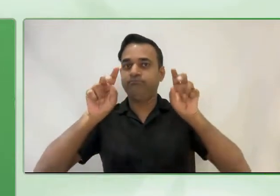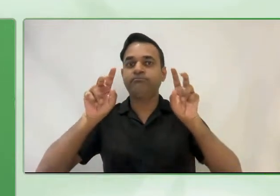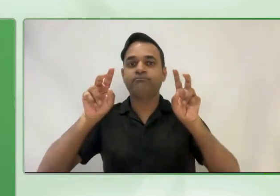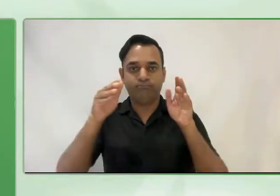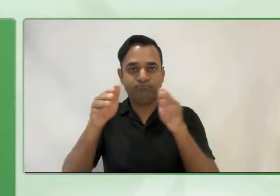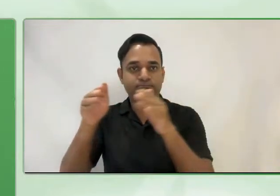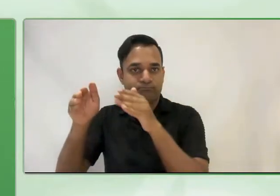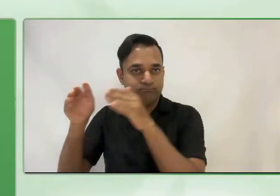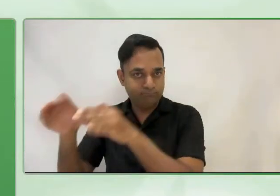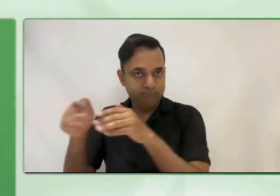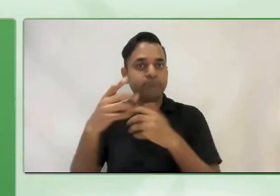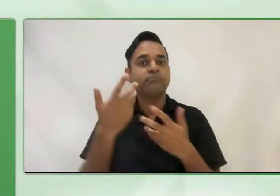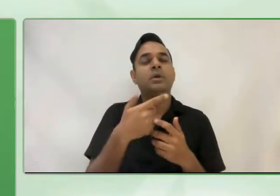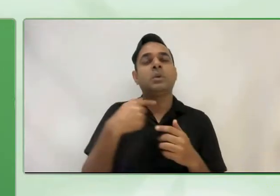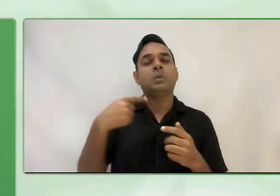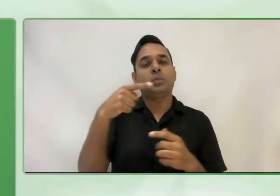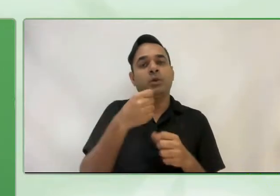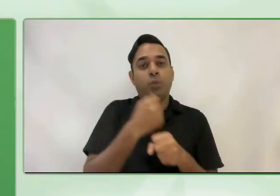through our website,